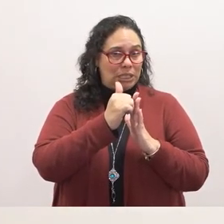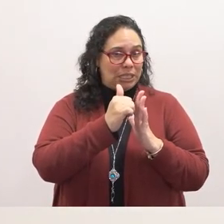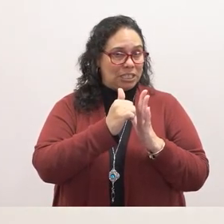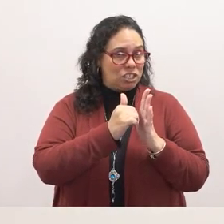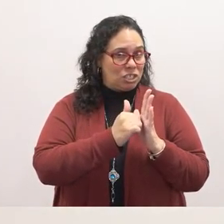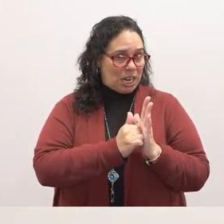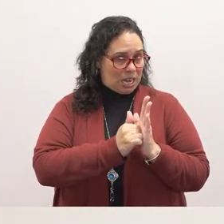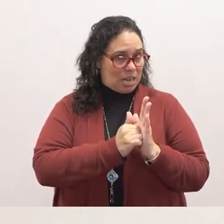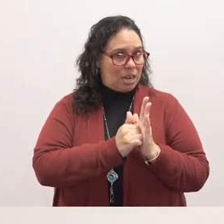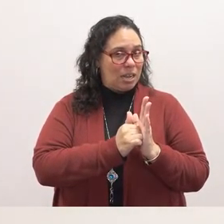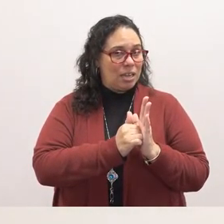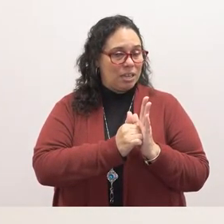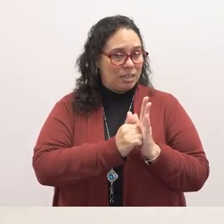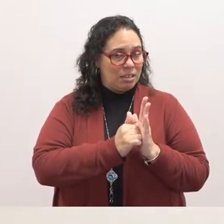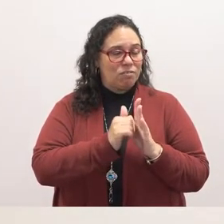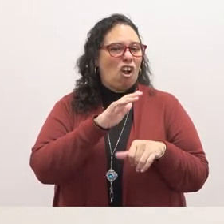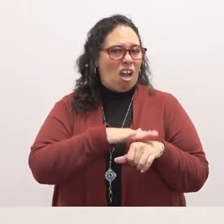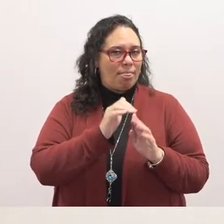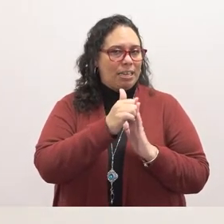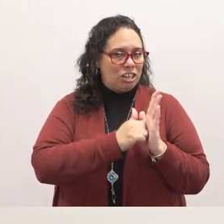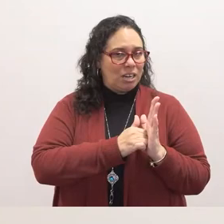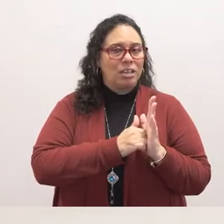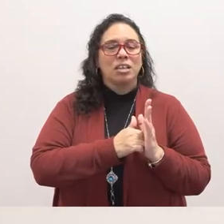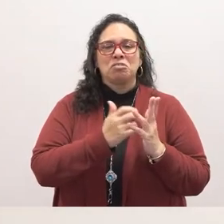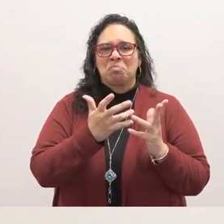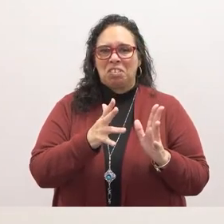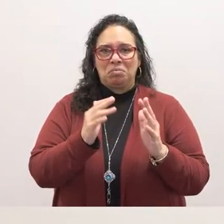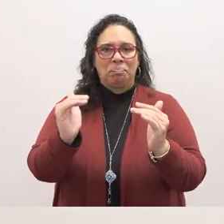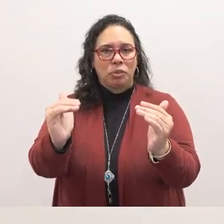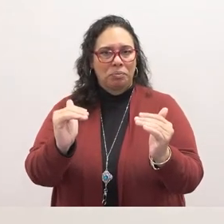public testimony for items on the agenda, so we will move to